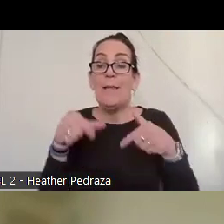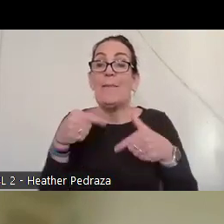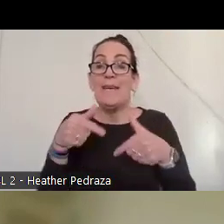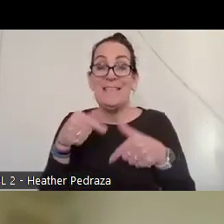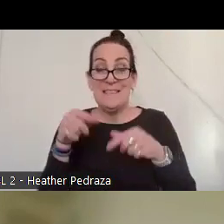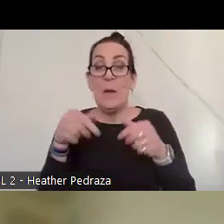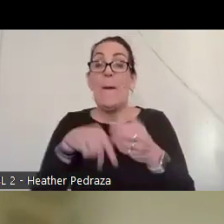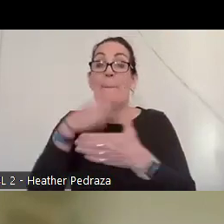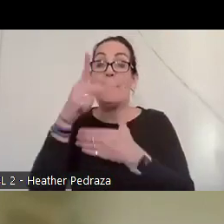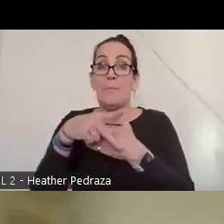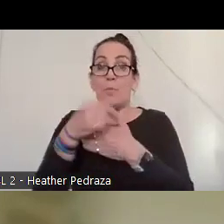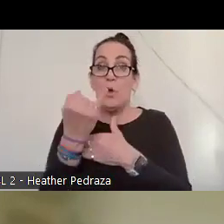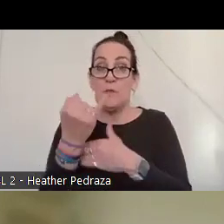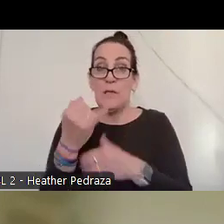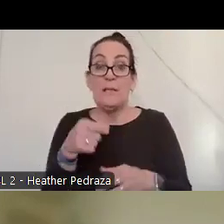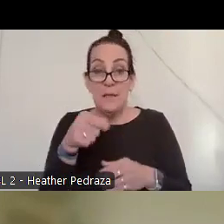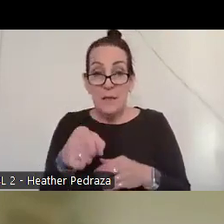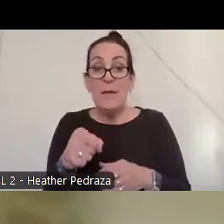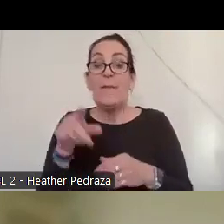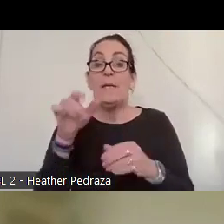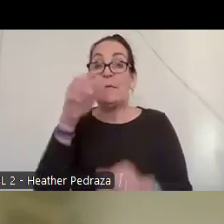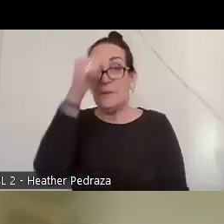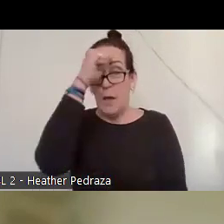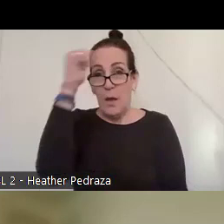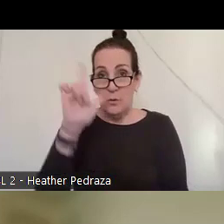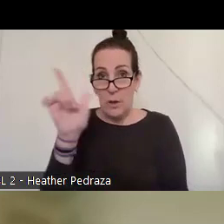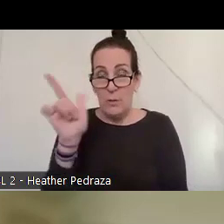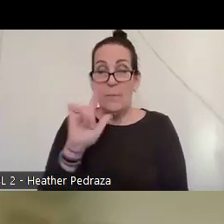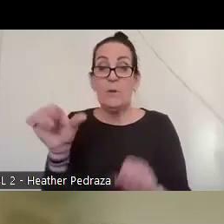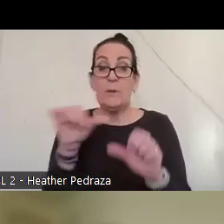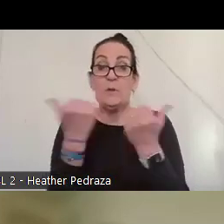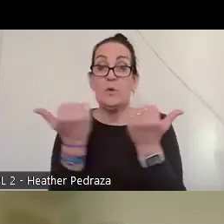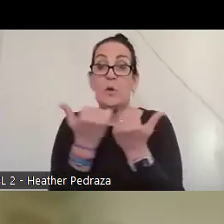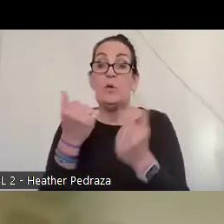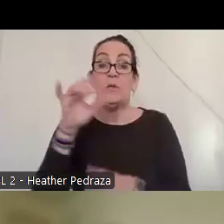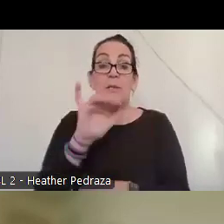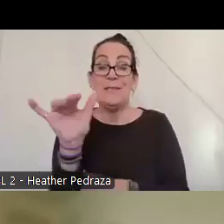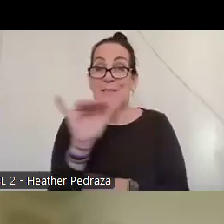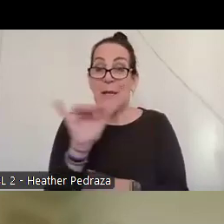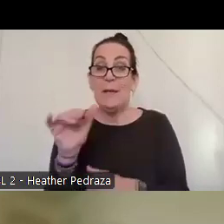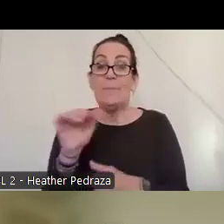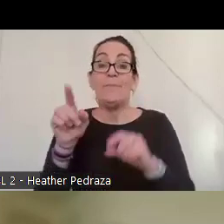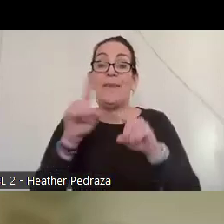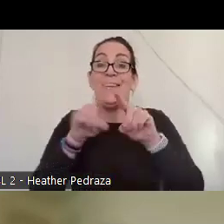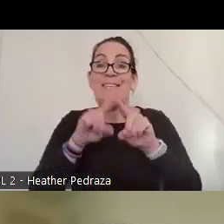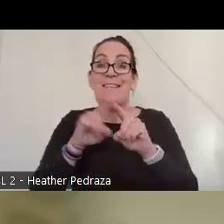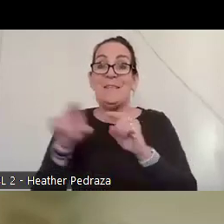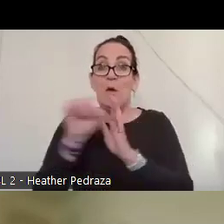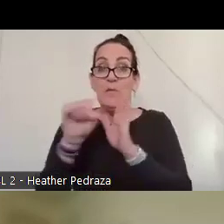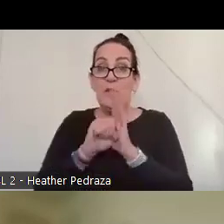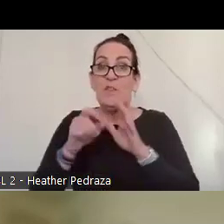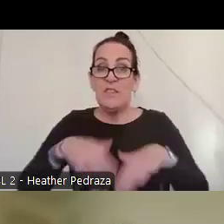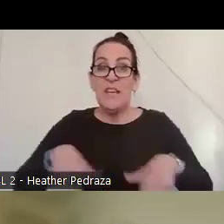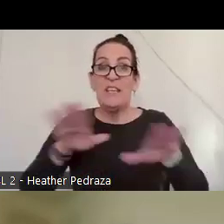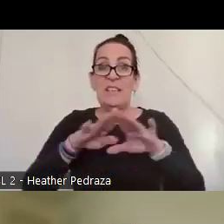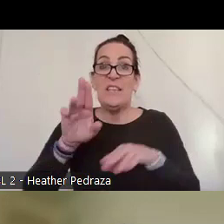ground. The Alzheimer's Association is embarking on a similar effort in New York, New Jersey, Minnesota, Nebraska, and